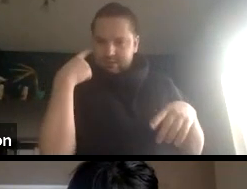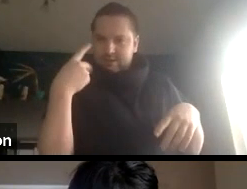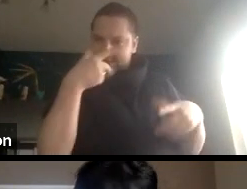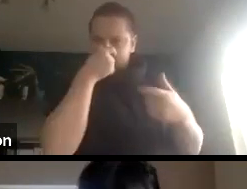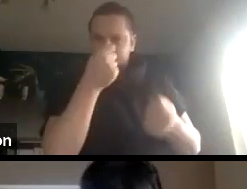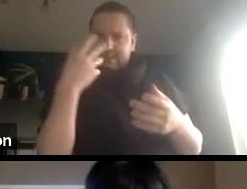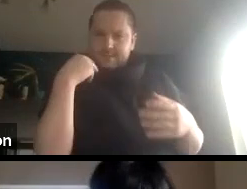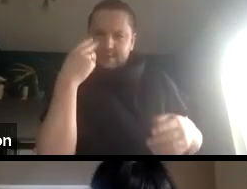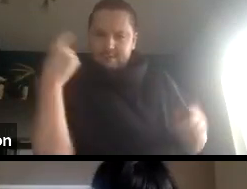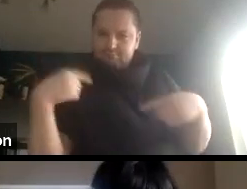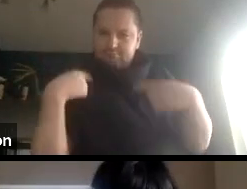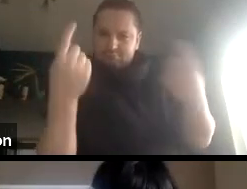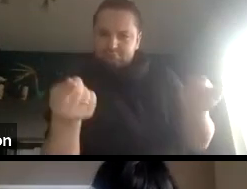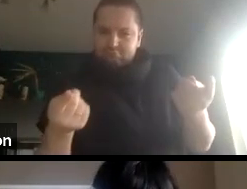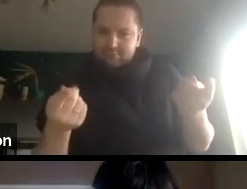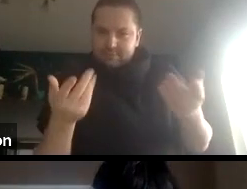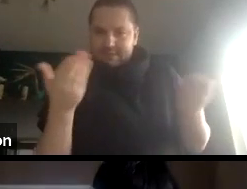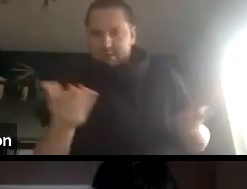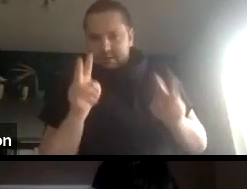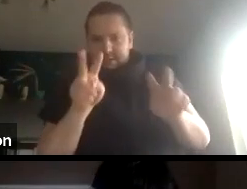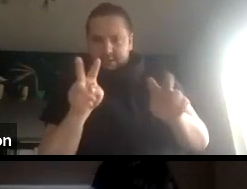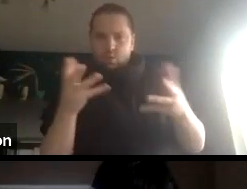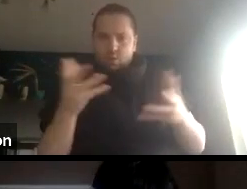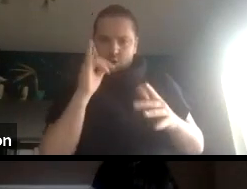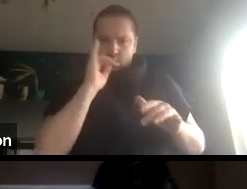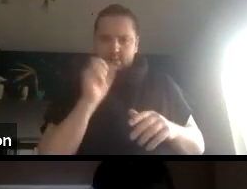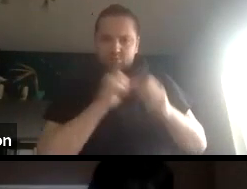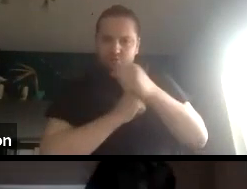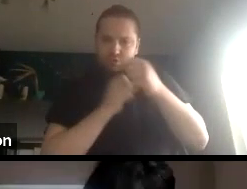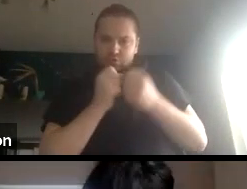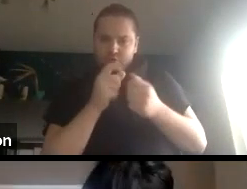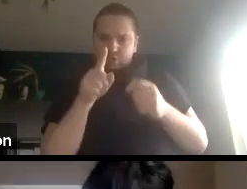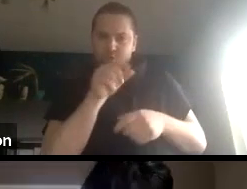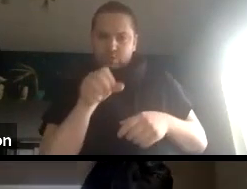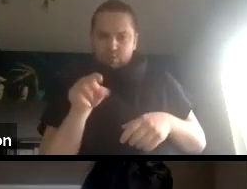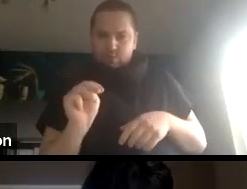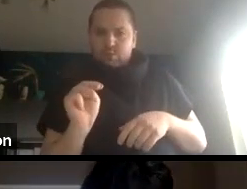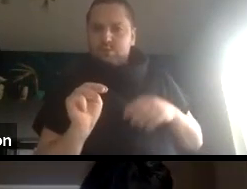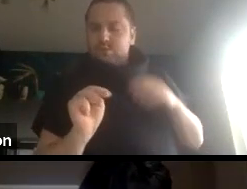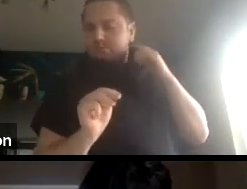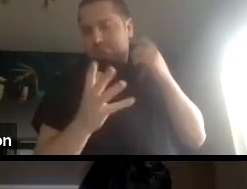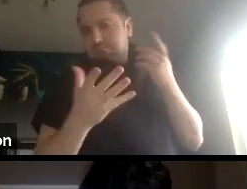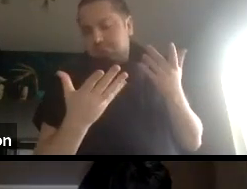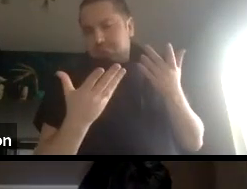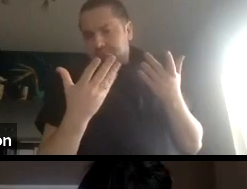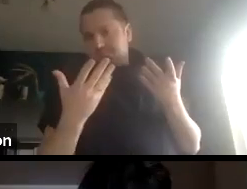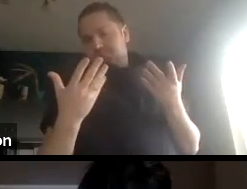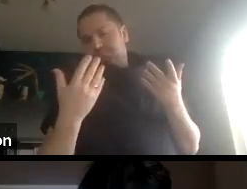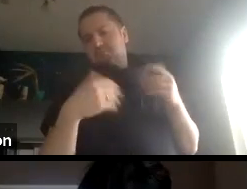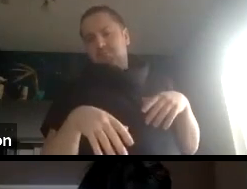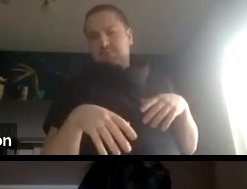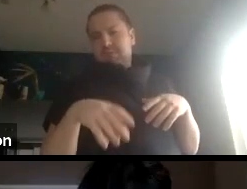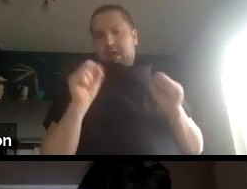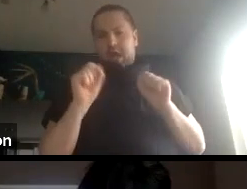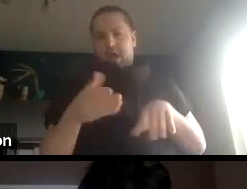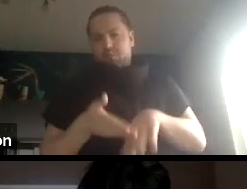hi, Landon on screen now. This has been a very interesting experience for me because I'm looking at what the structured zone